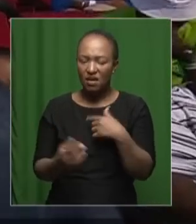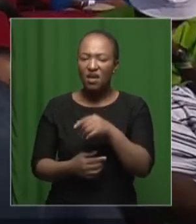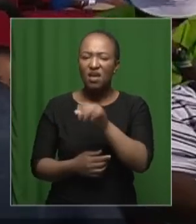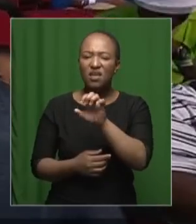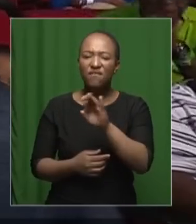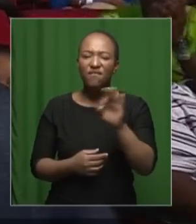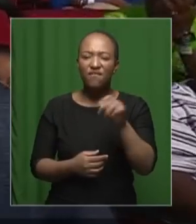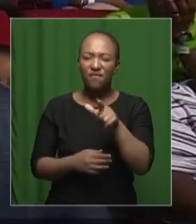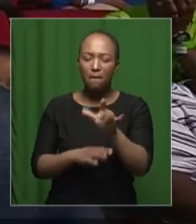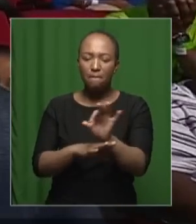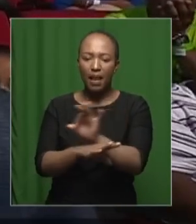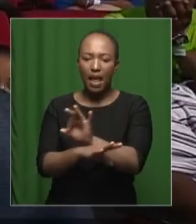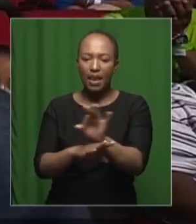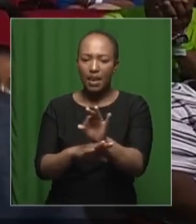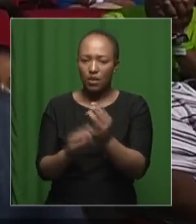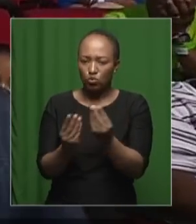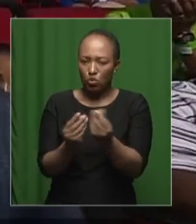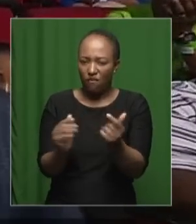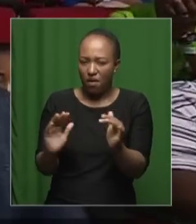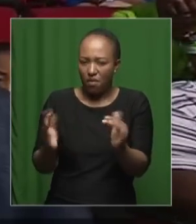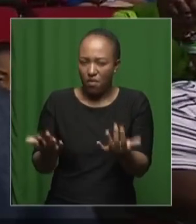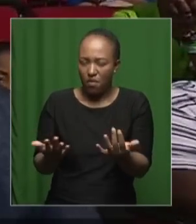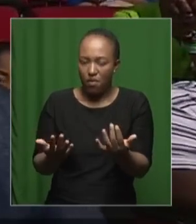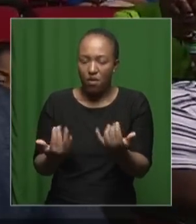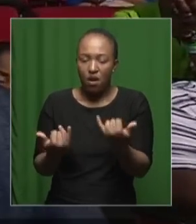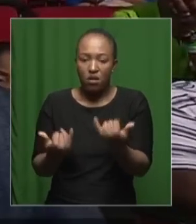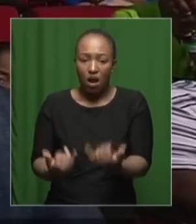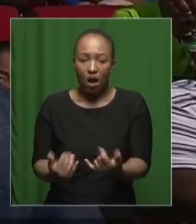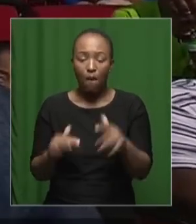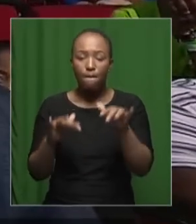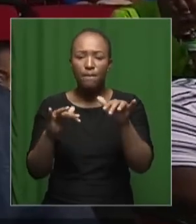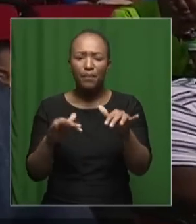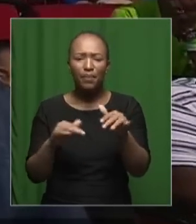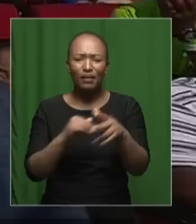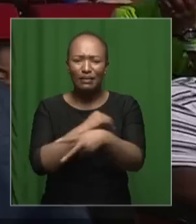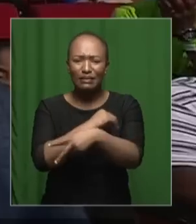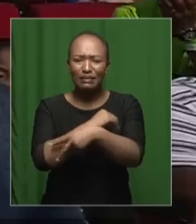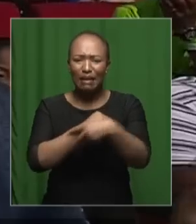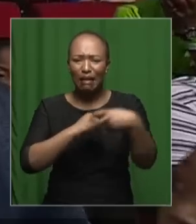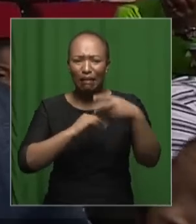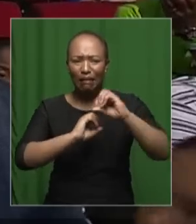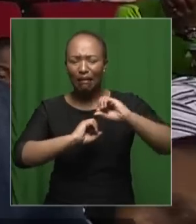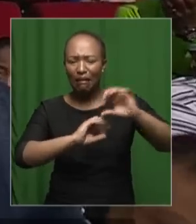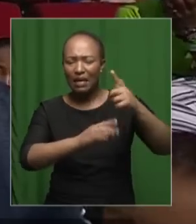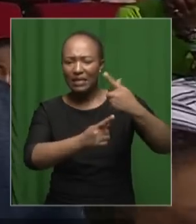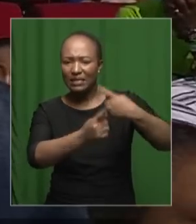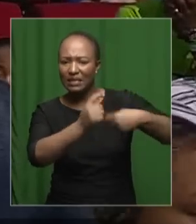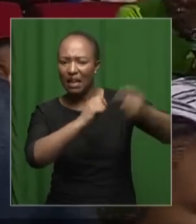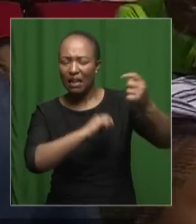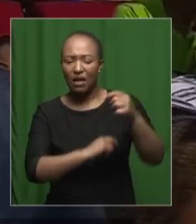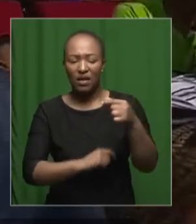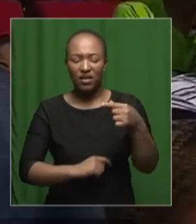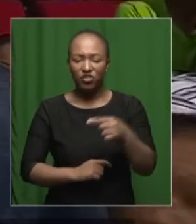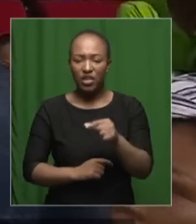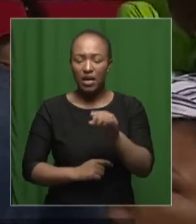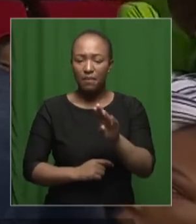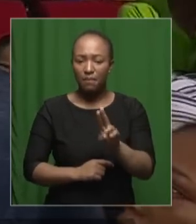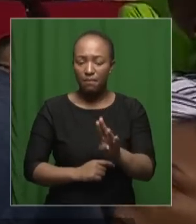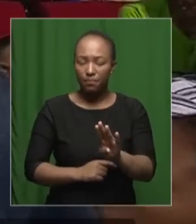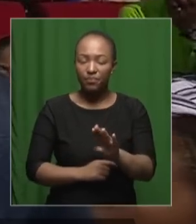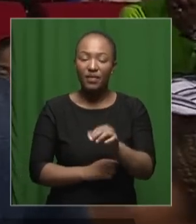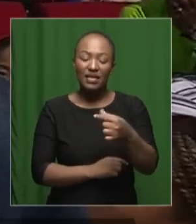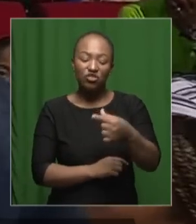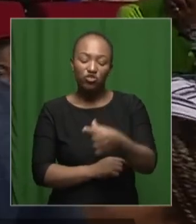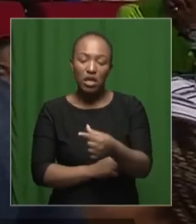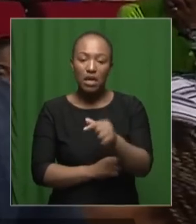EFF planning to mediate that? Because trafficking is a huge problem considering that we have high rates of GBV and femicide in our country. How can you